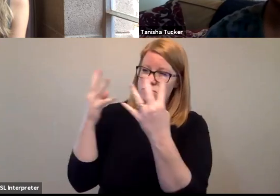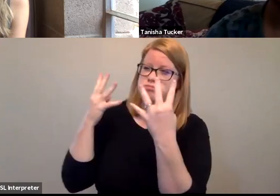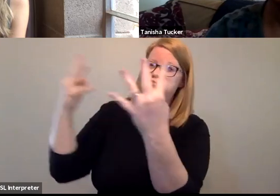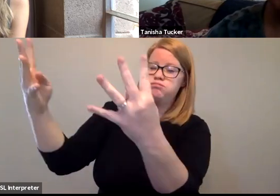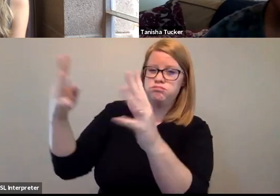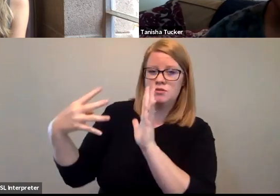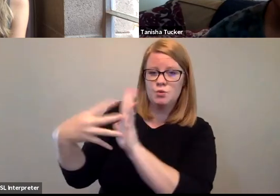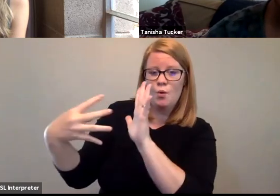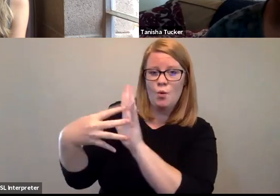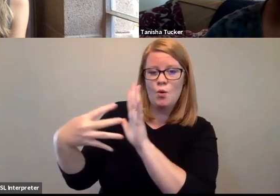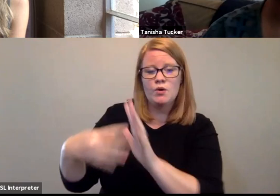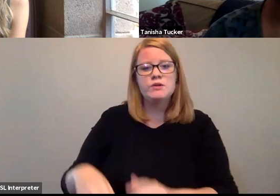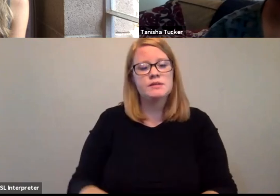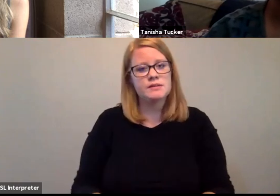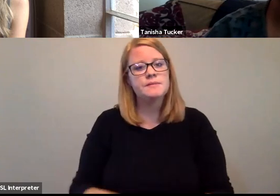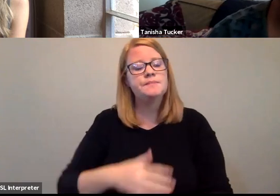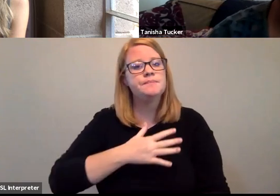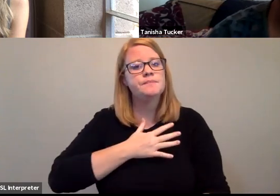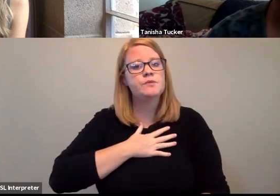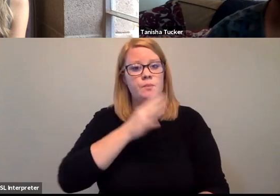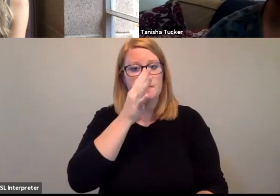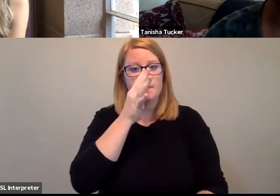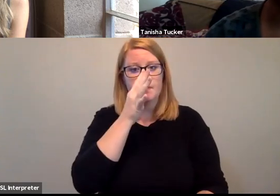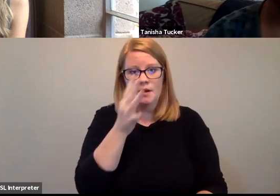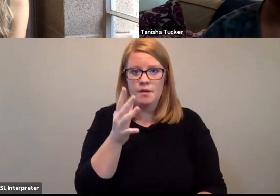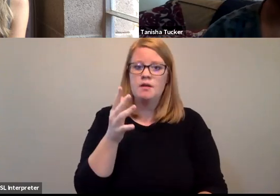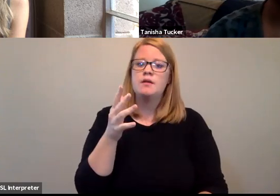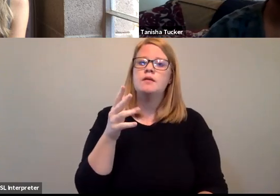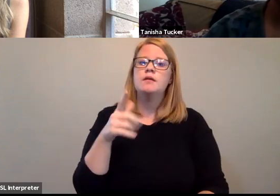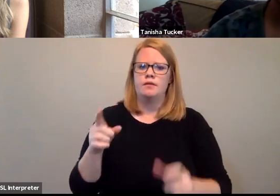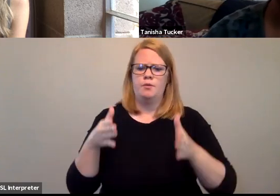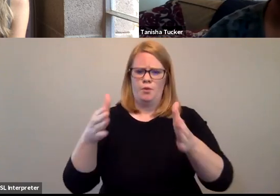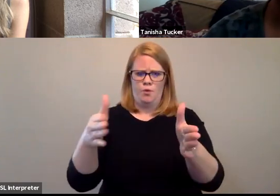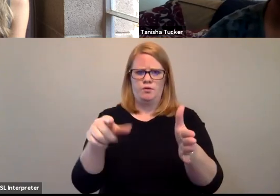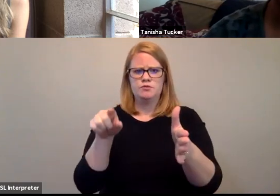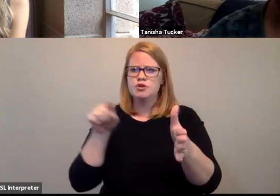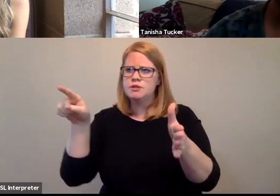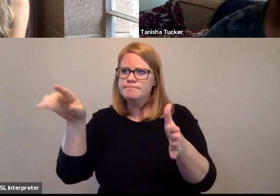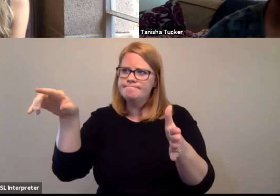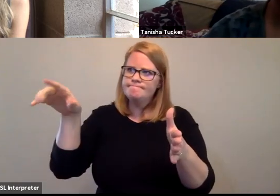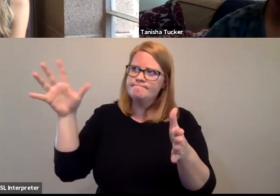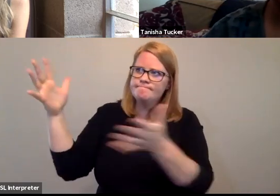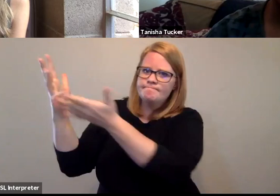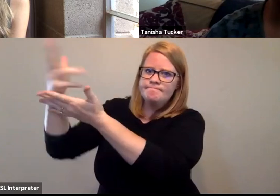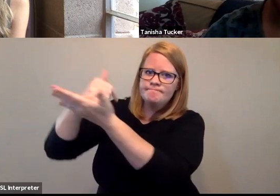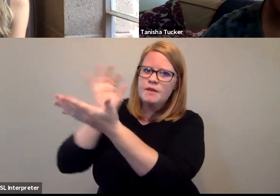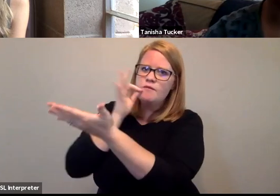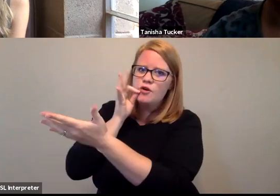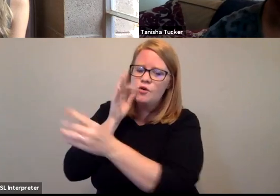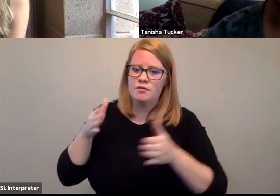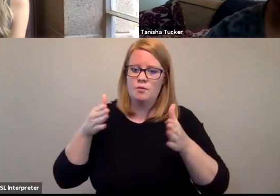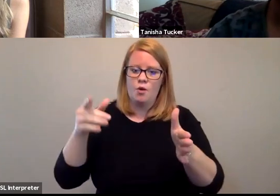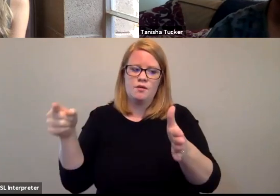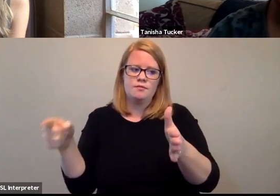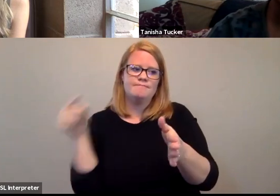and she finally moved over to the other side of the road, and you know, they were having trouble because they had a